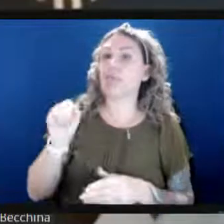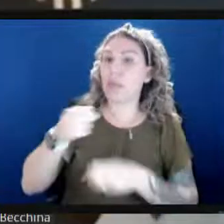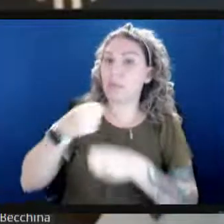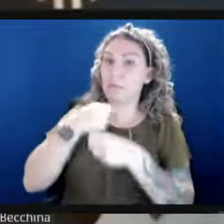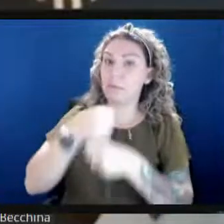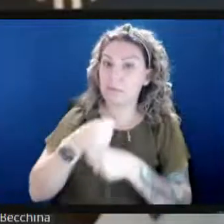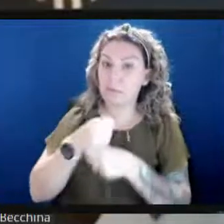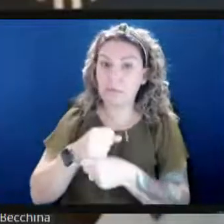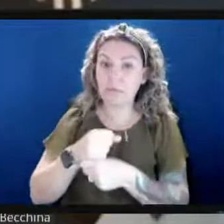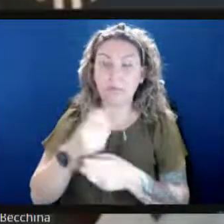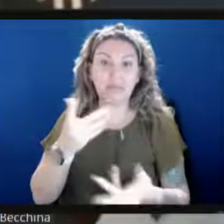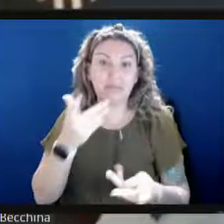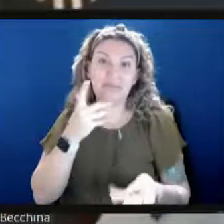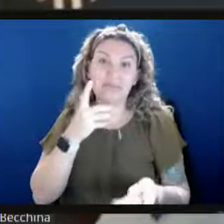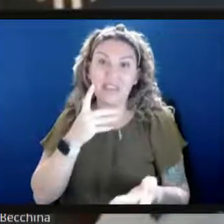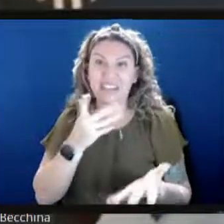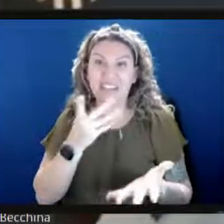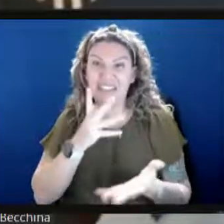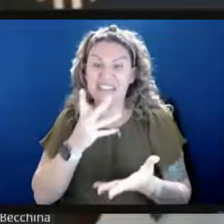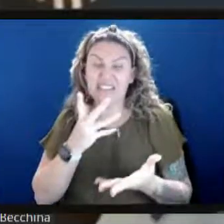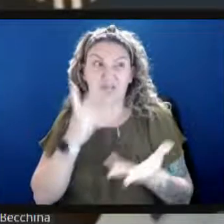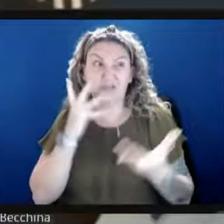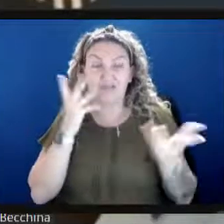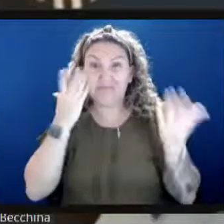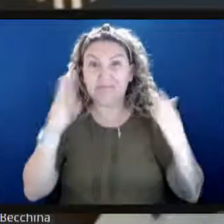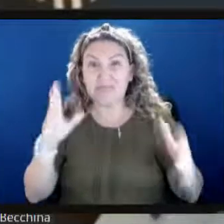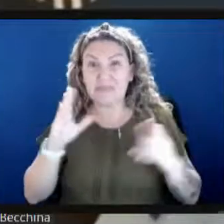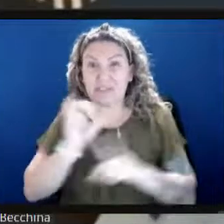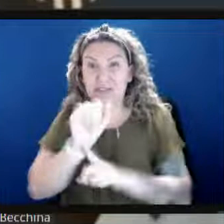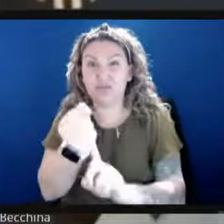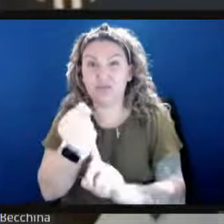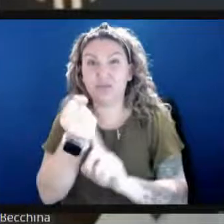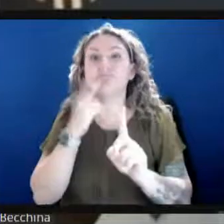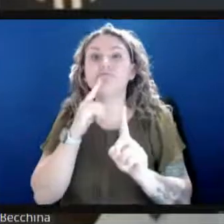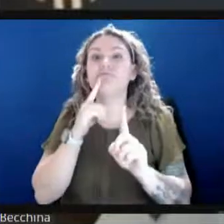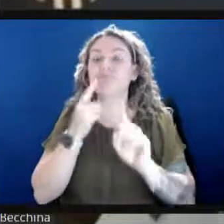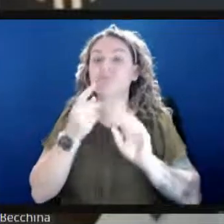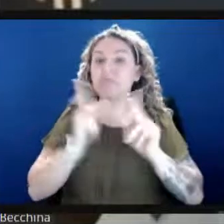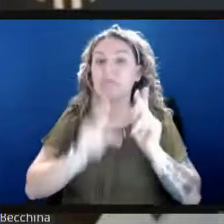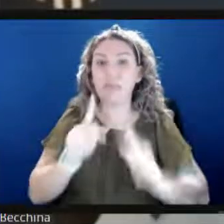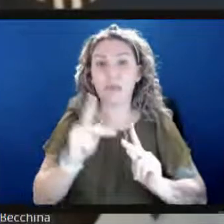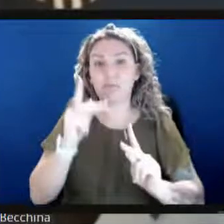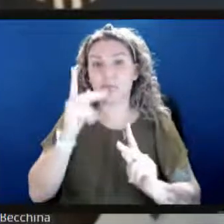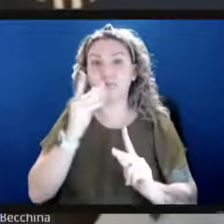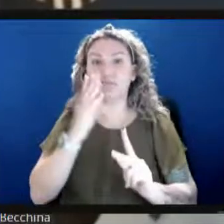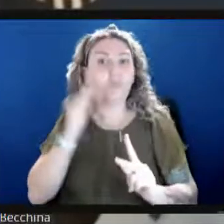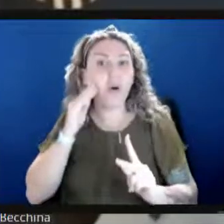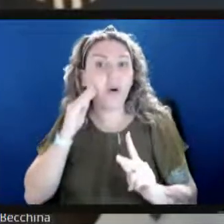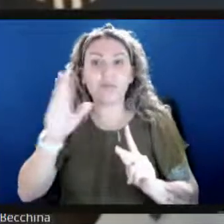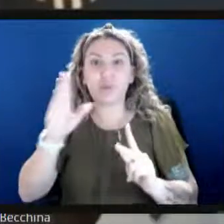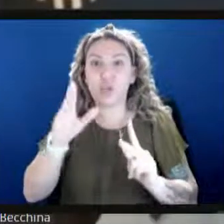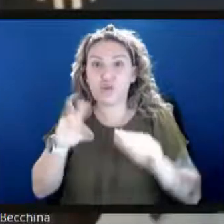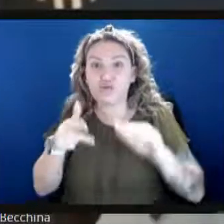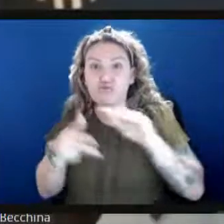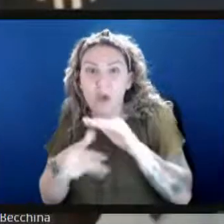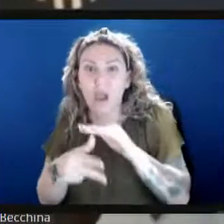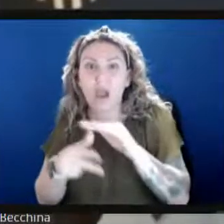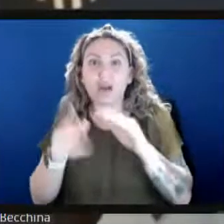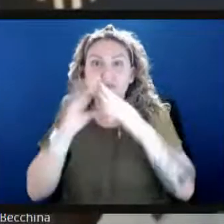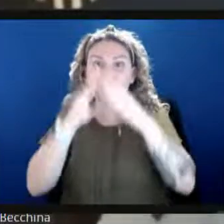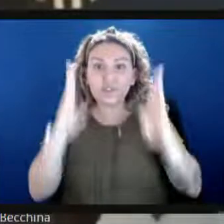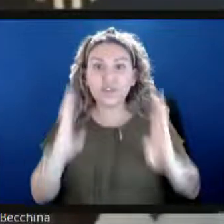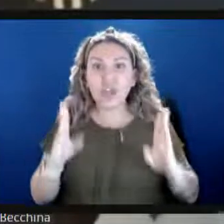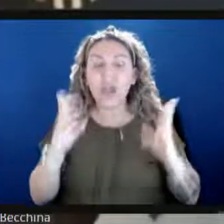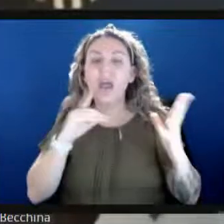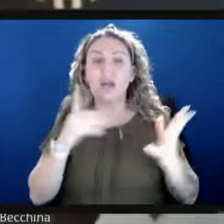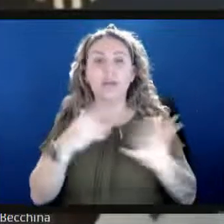under uncontrolled circumstances. So they're in people's homes, garages, sheds, wherever you can think